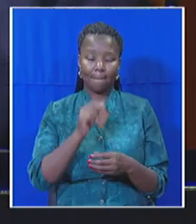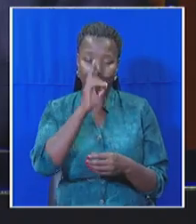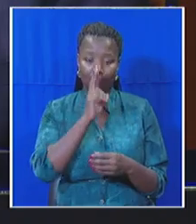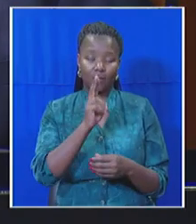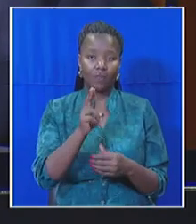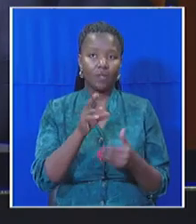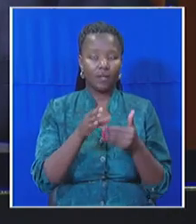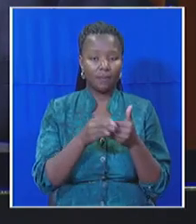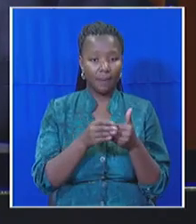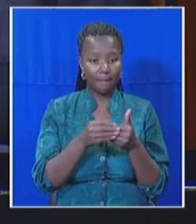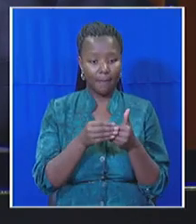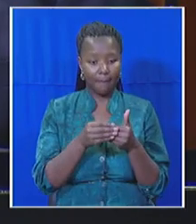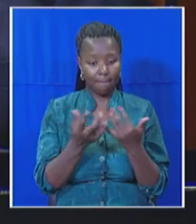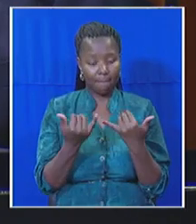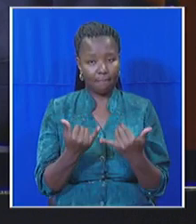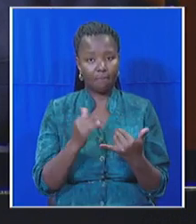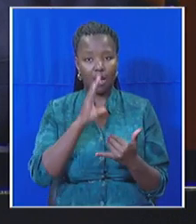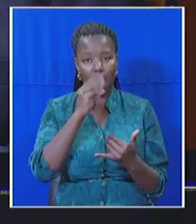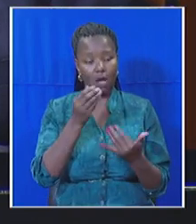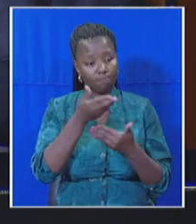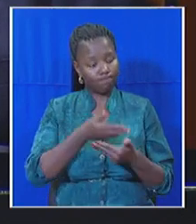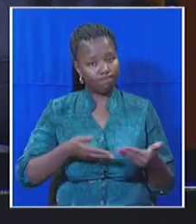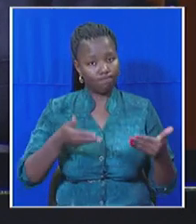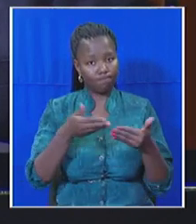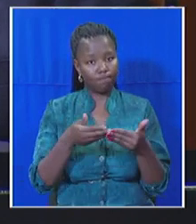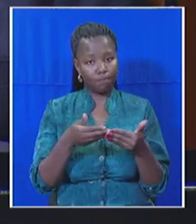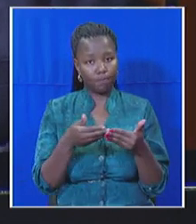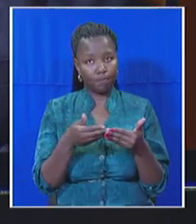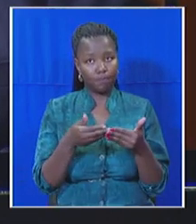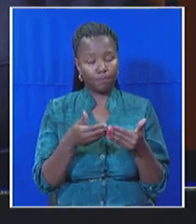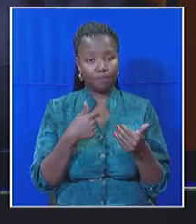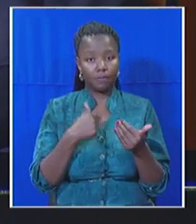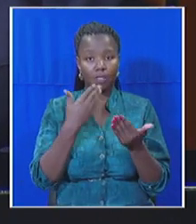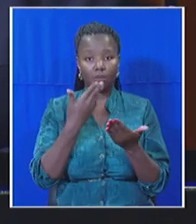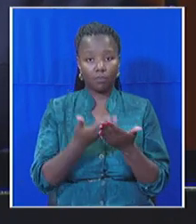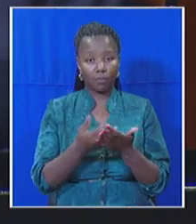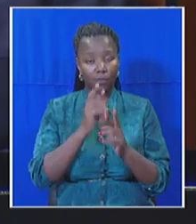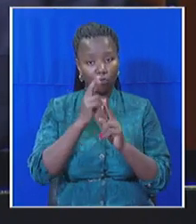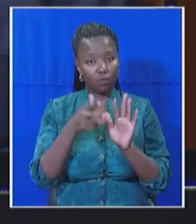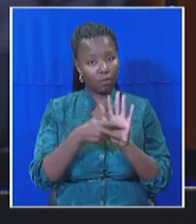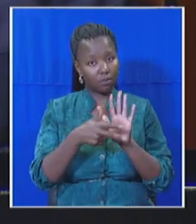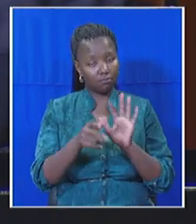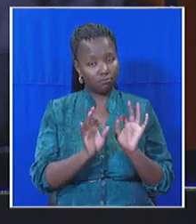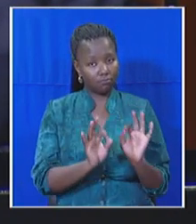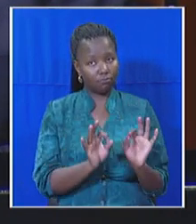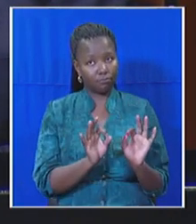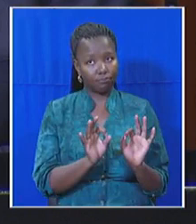the question again, and in fact, the motion is that the report be adopted.